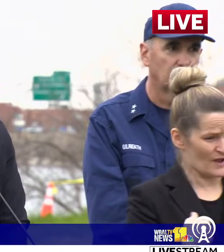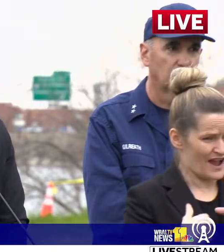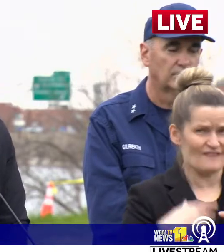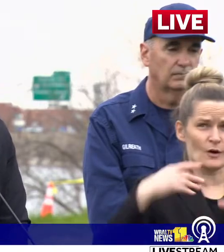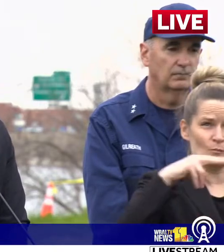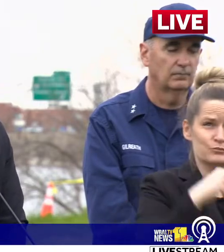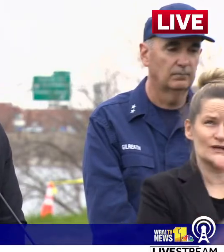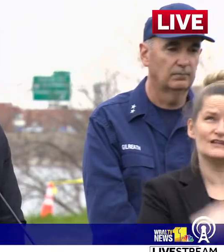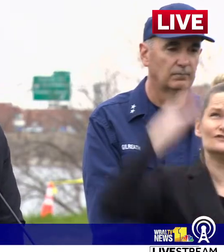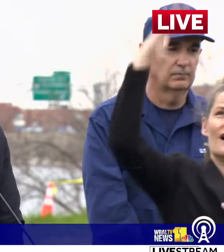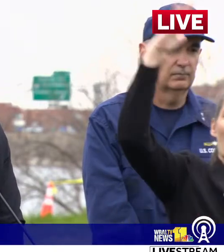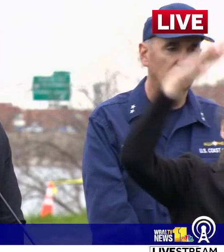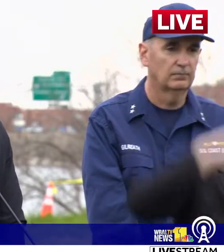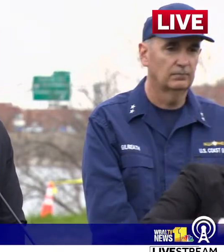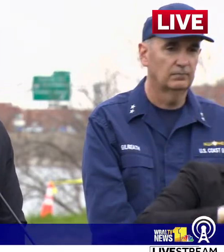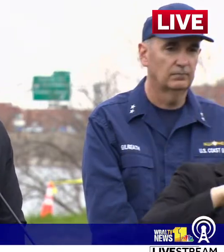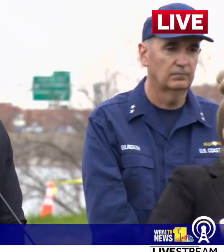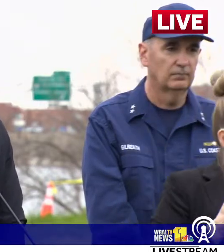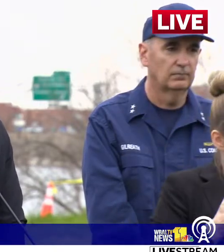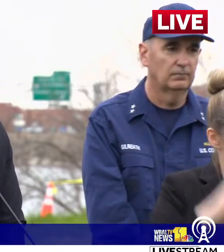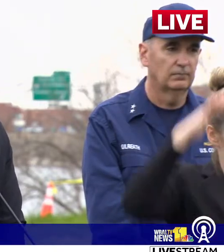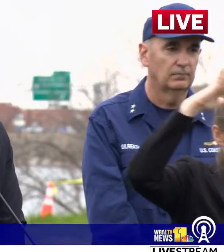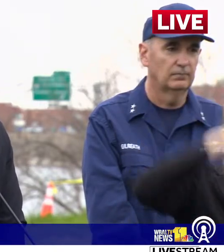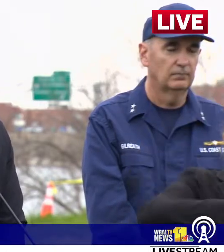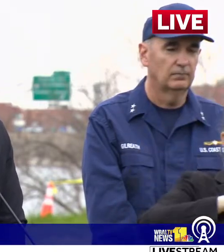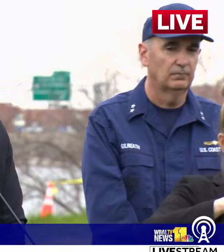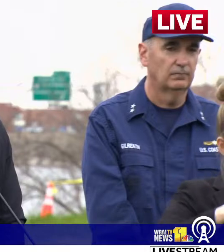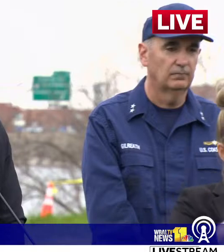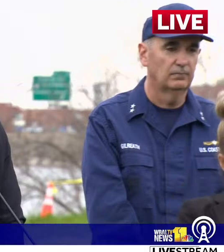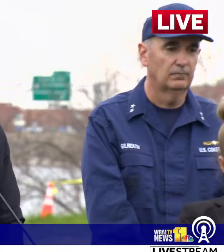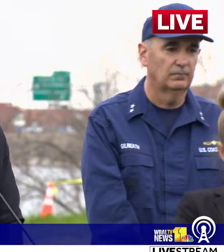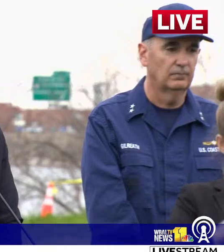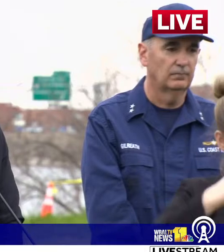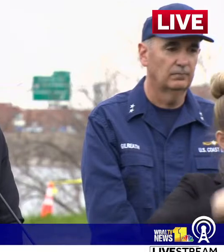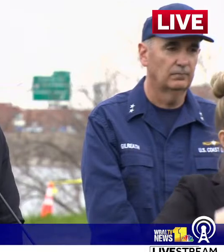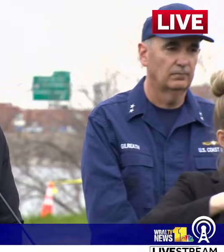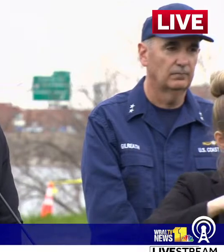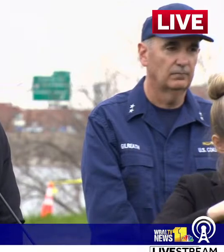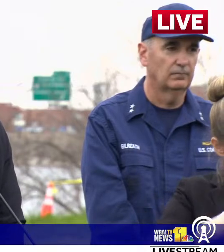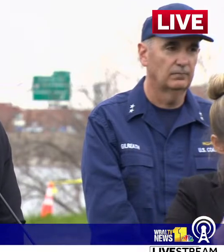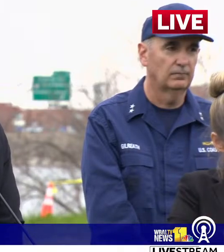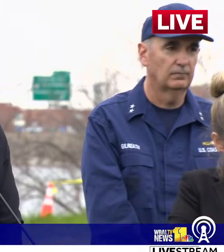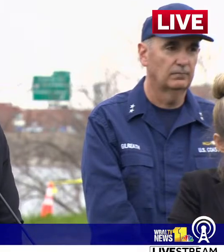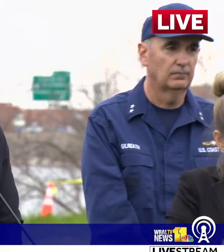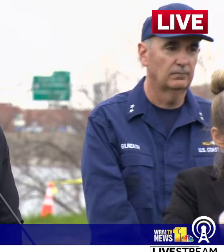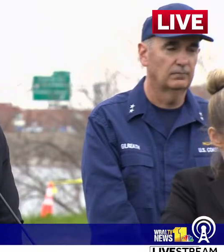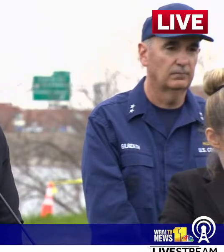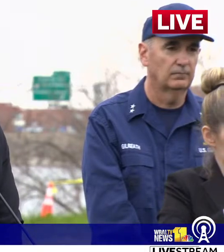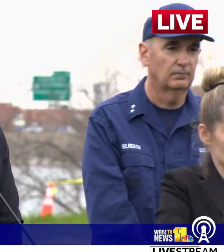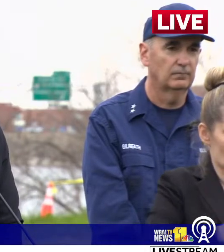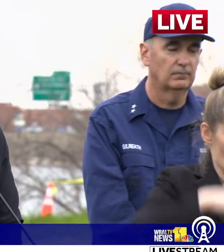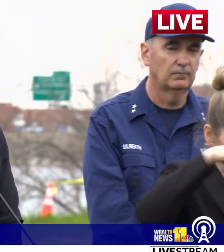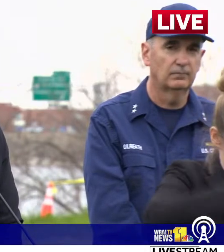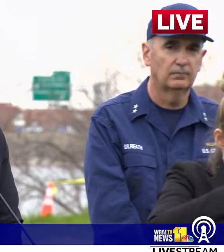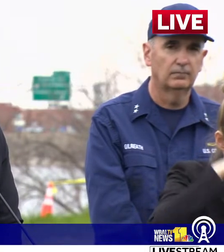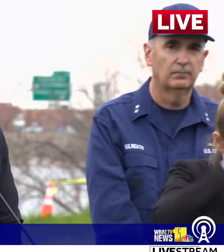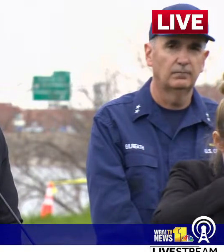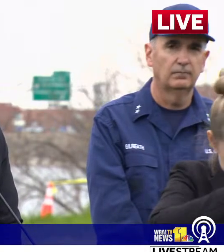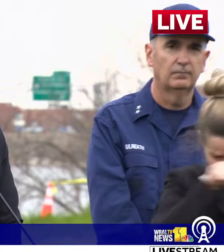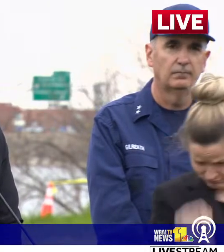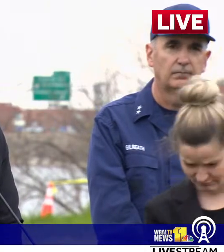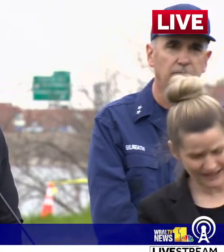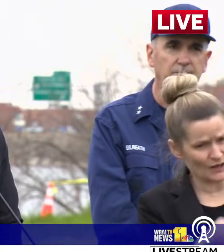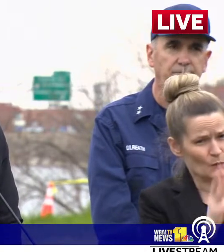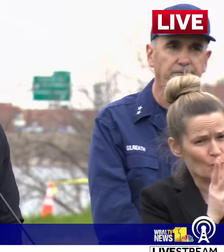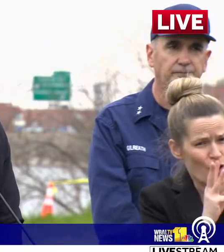top, with debris all in the water, the complexity of this cannot be overstated. And so